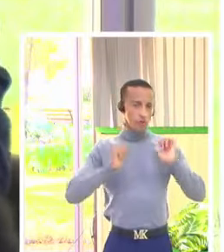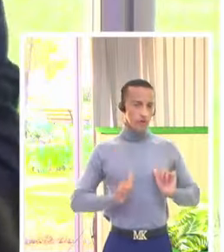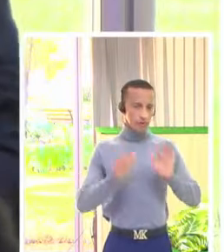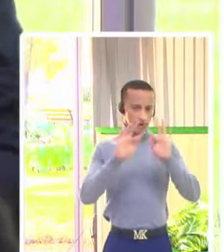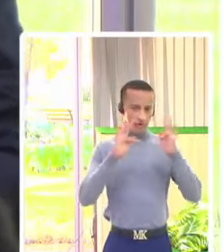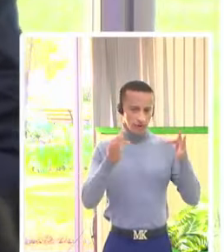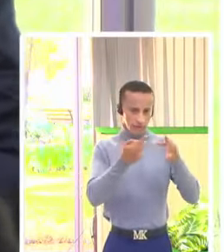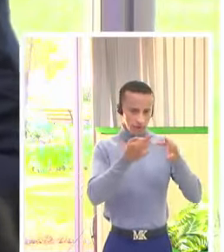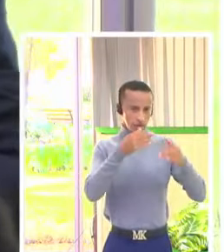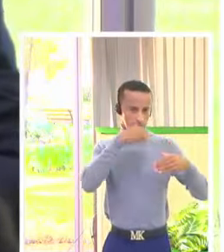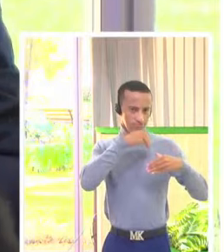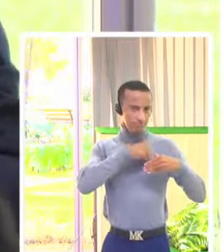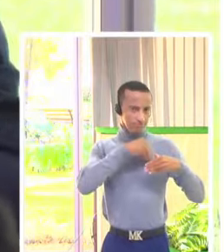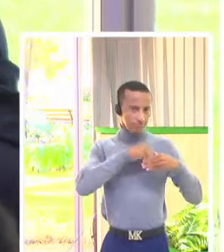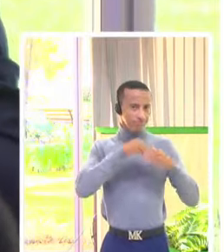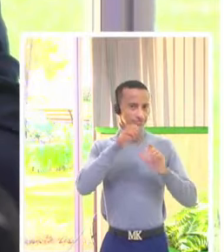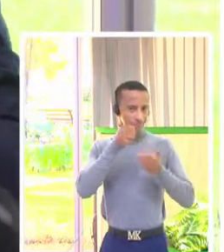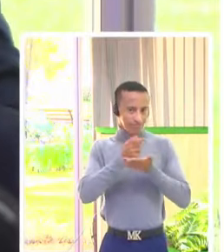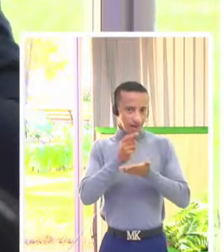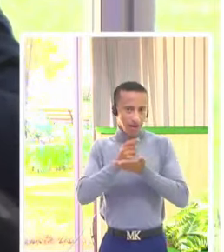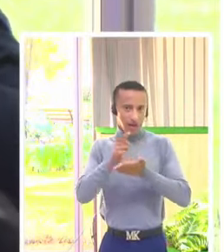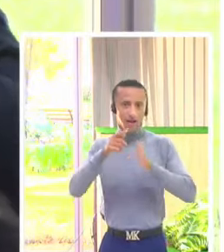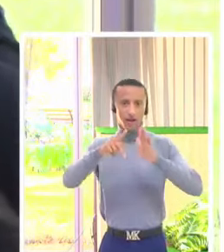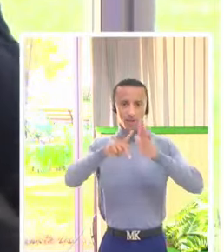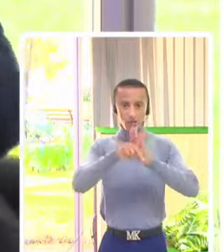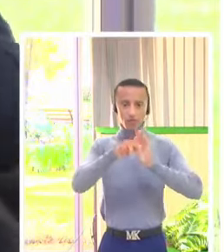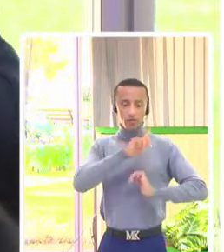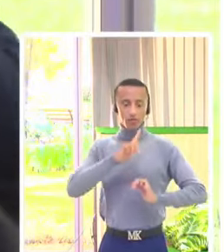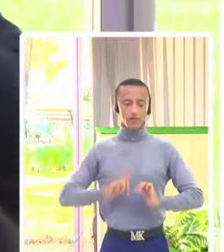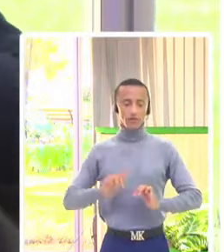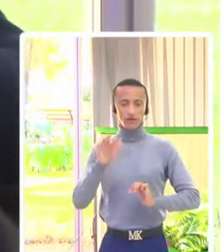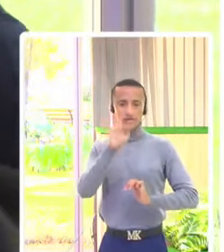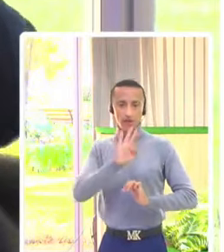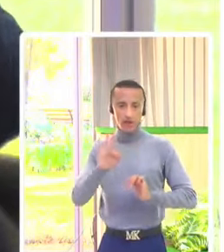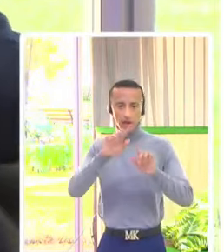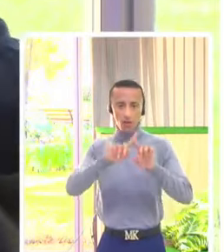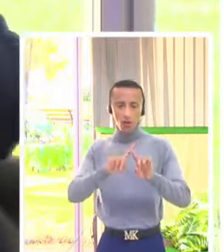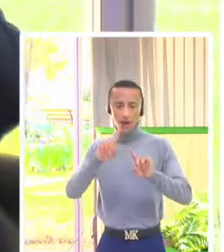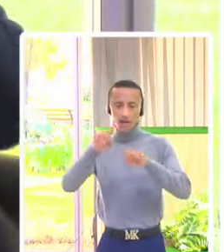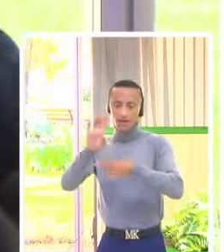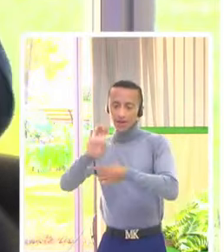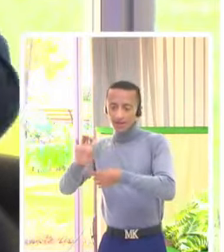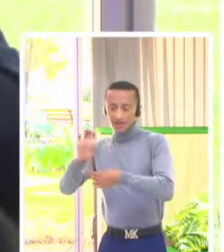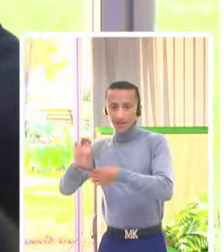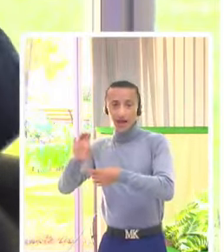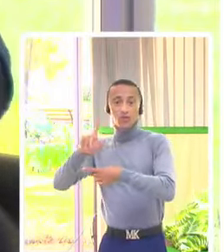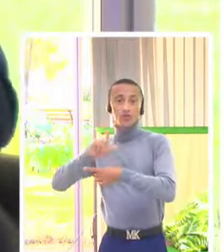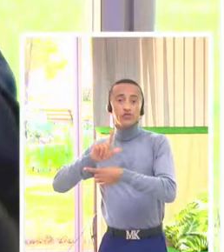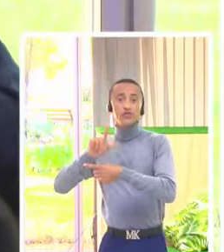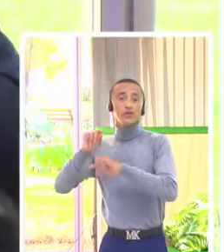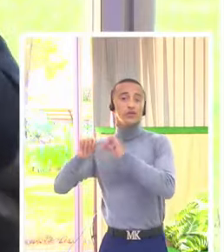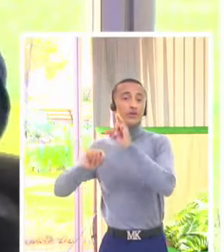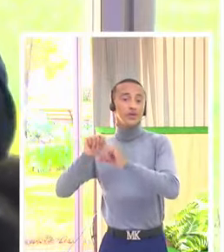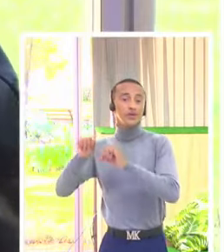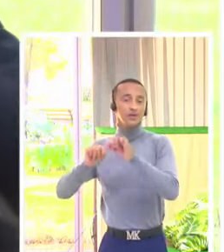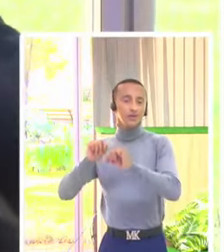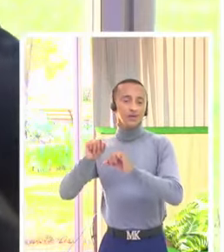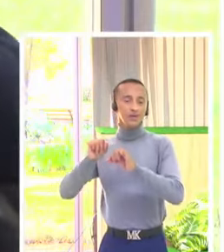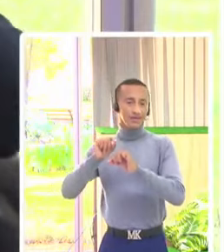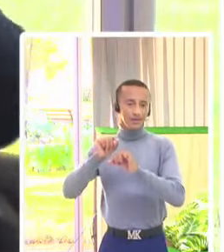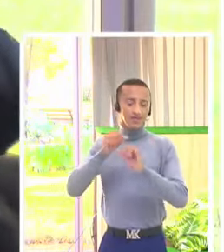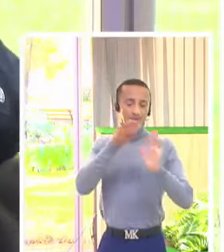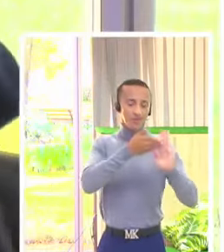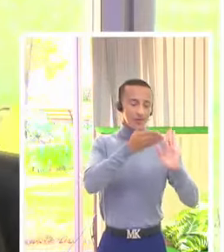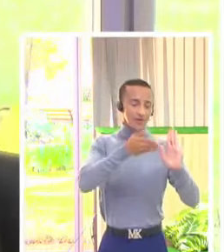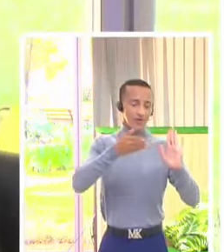for students, for teachers. That money, they started innovating on Aadhaar to